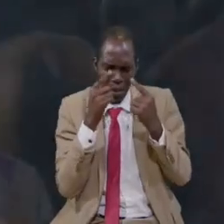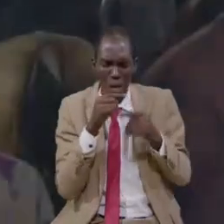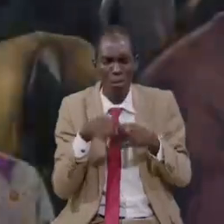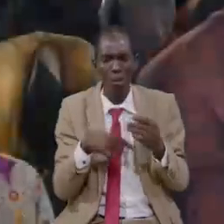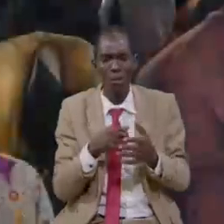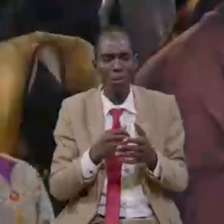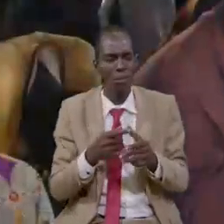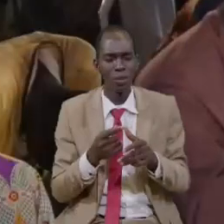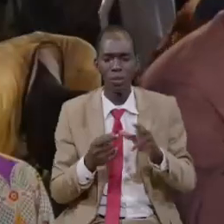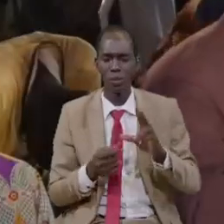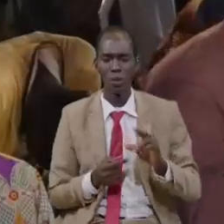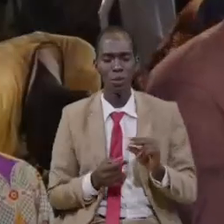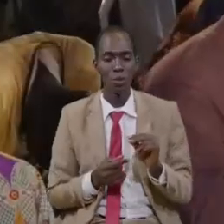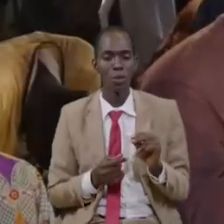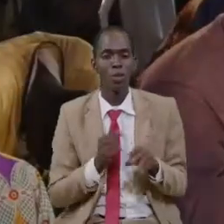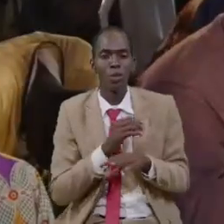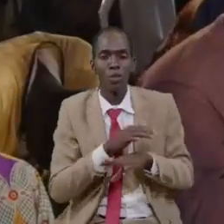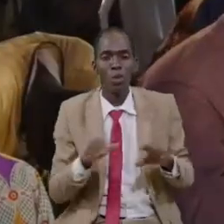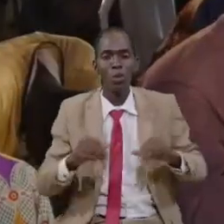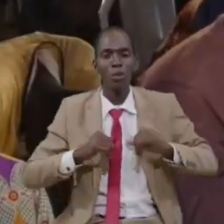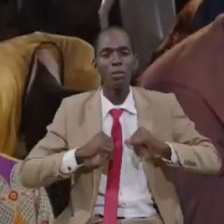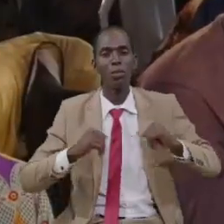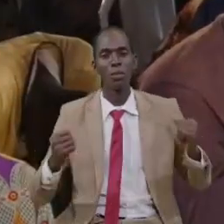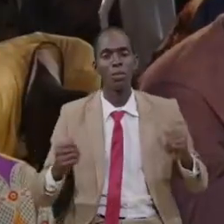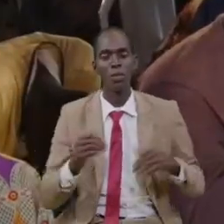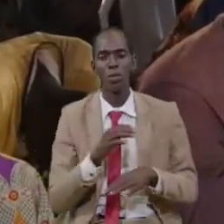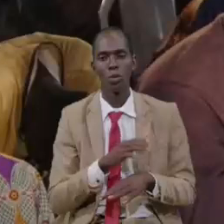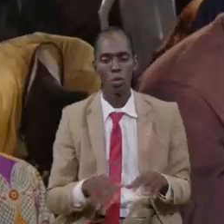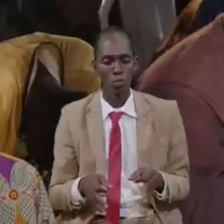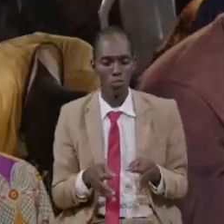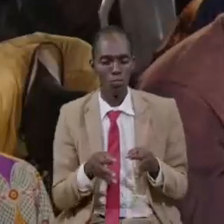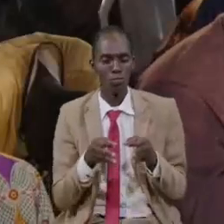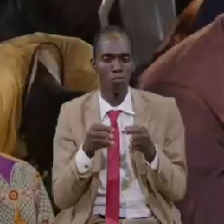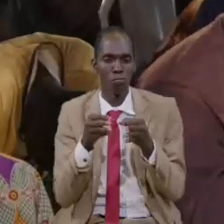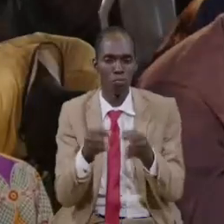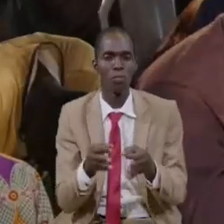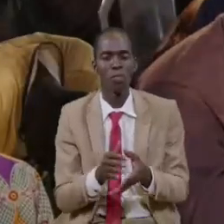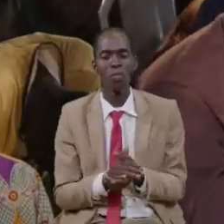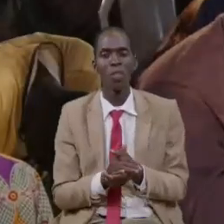your chance, your opportunity of being redeemed,